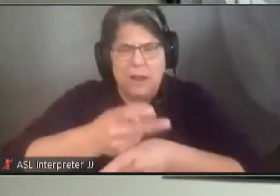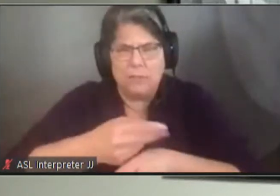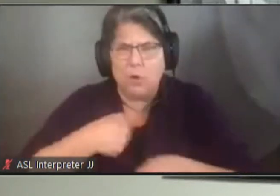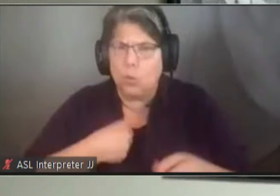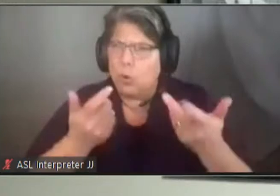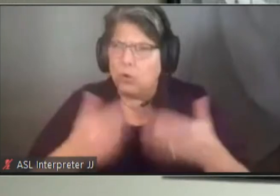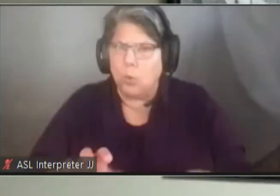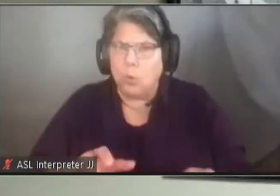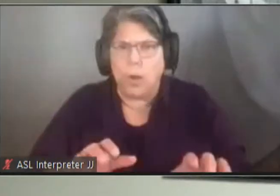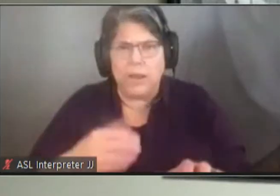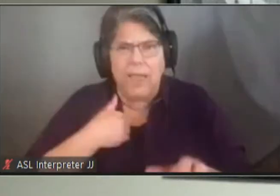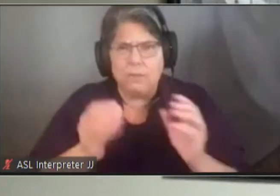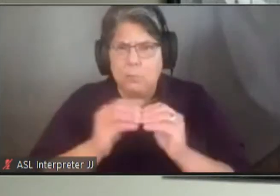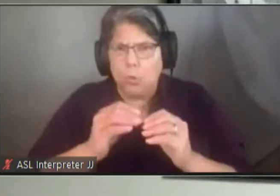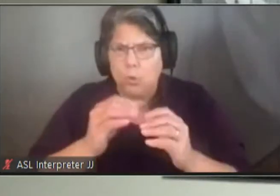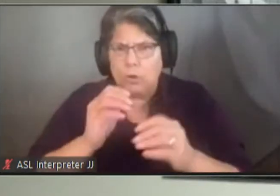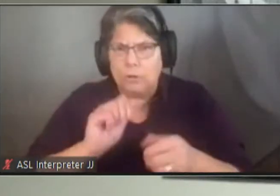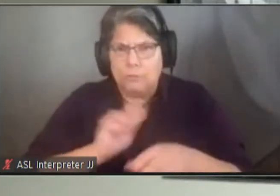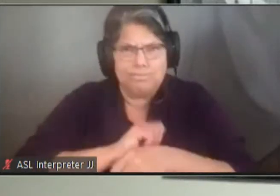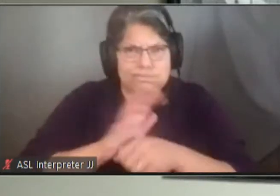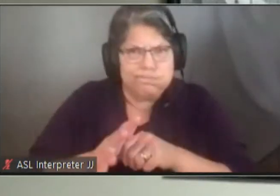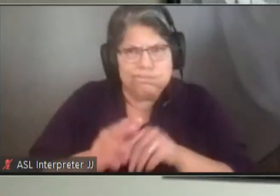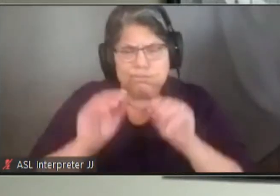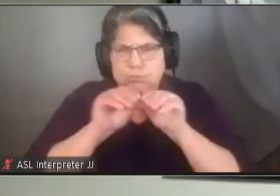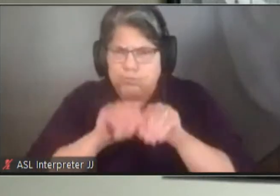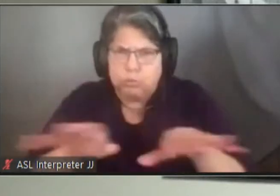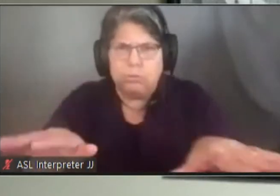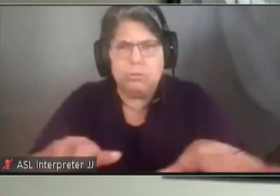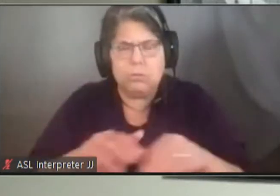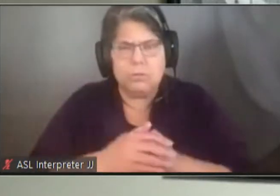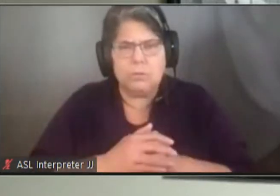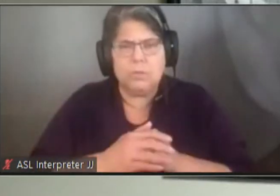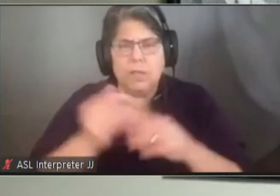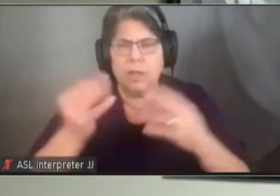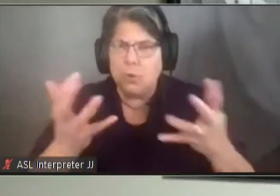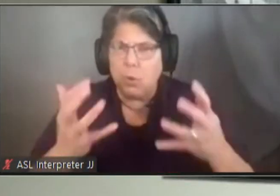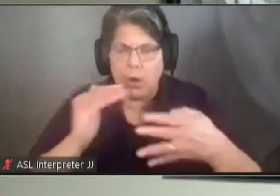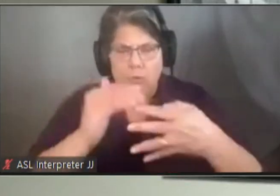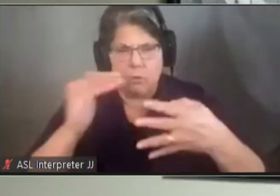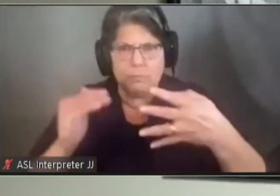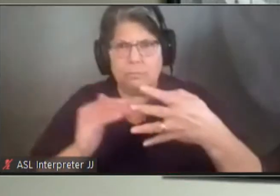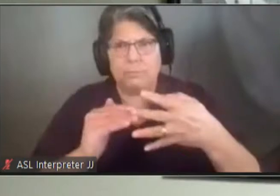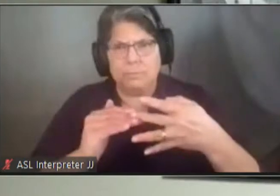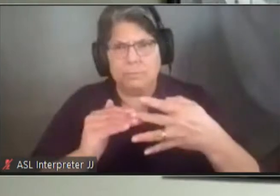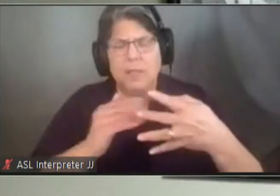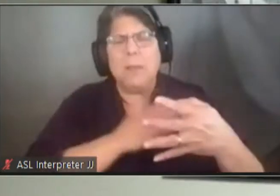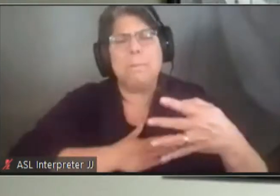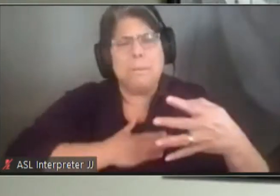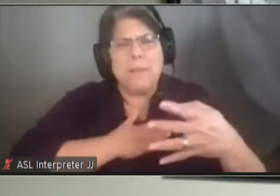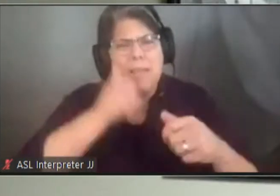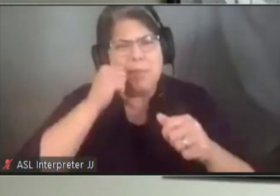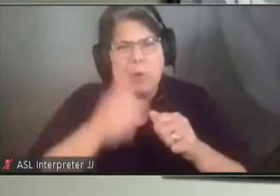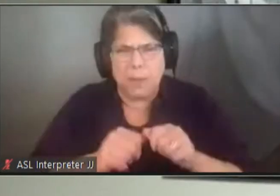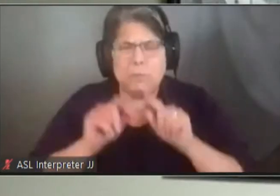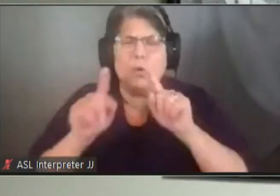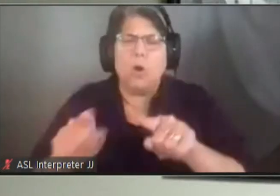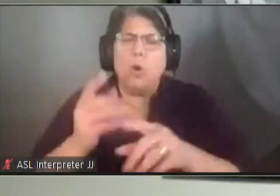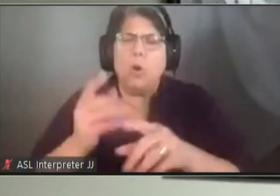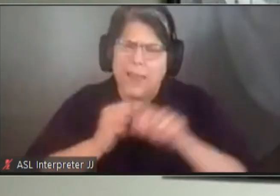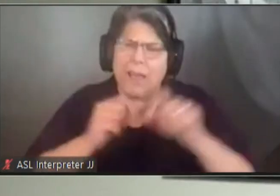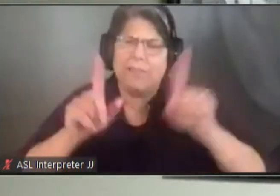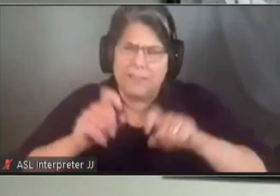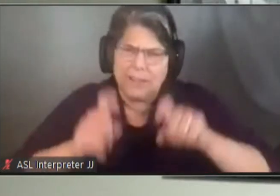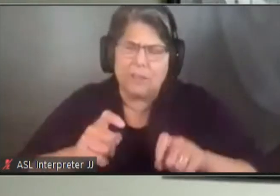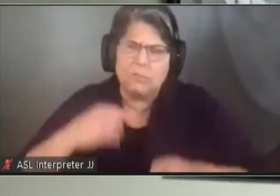outbreaks, and in order to get to the red tier, please remember to test, test, test, and